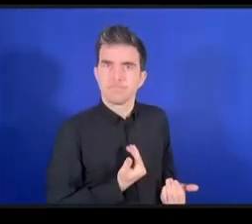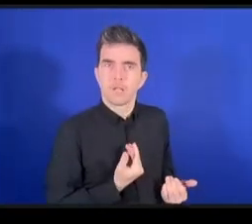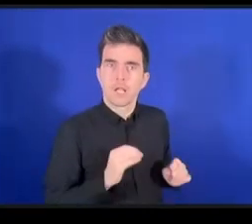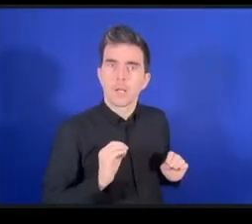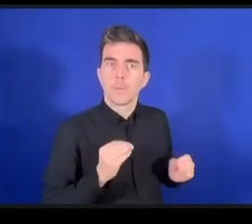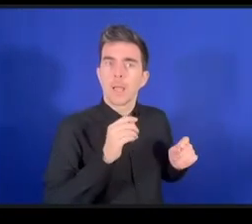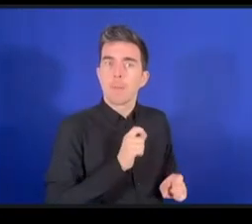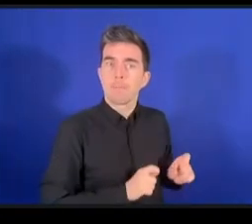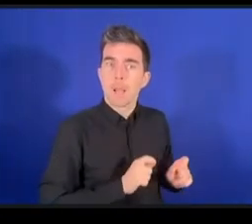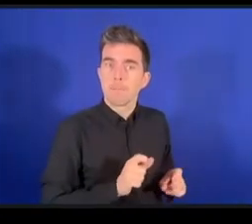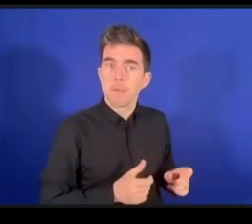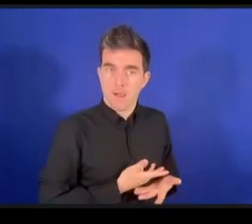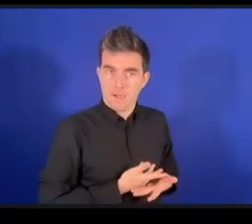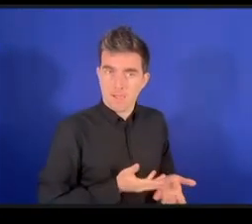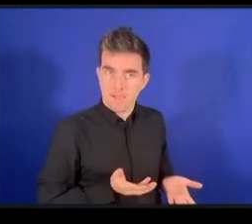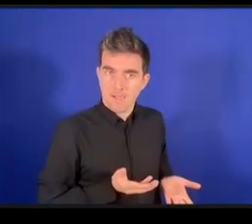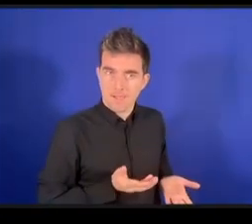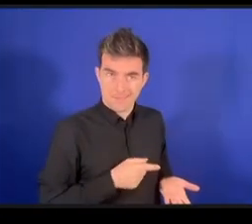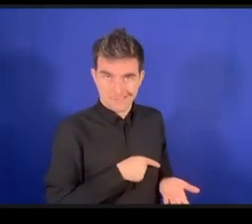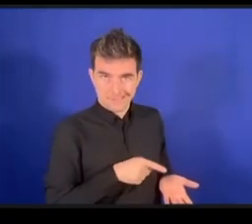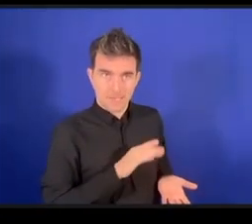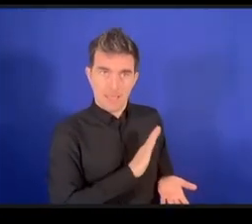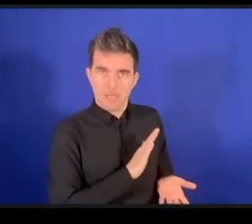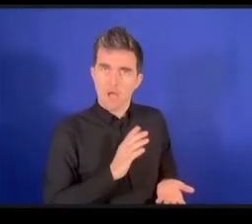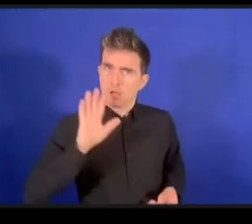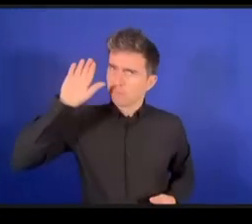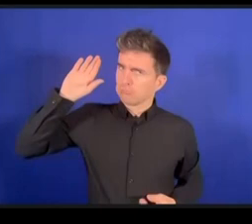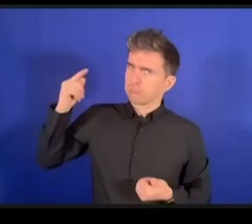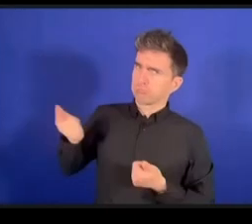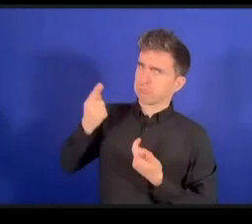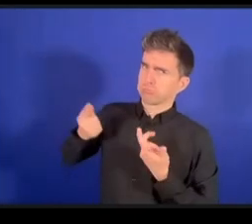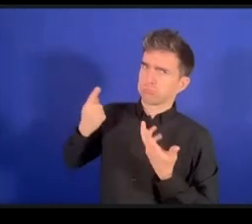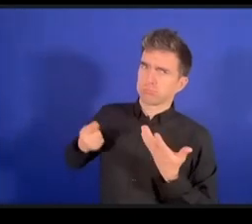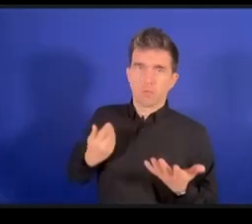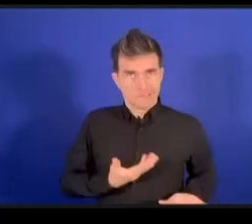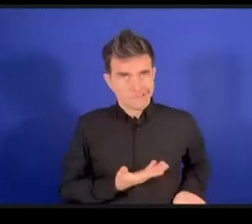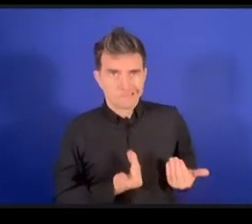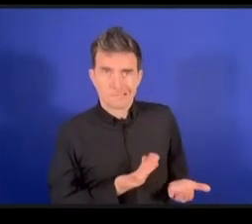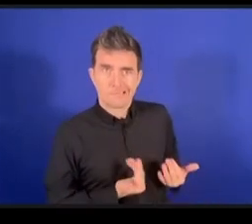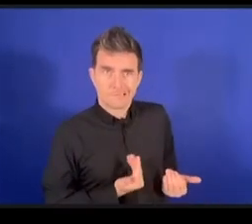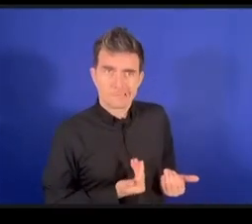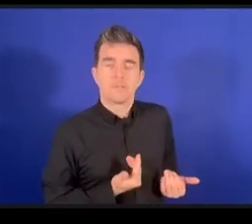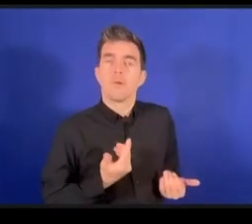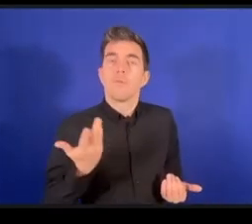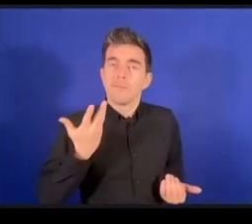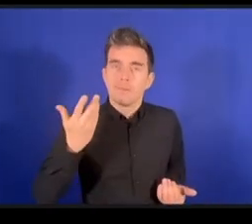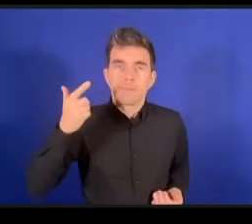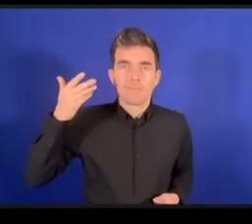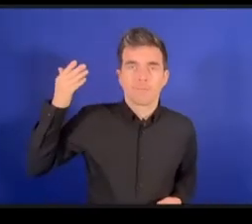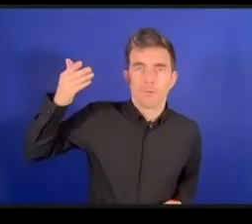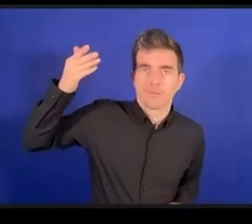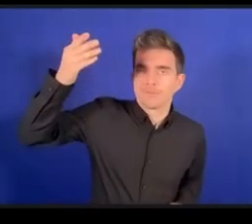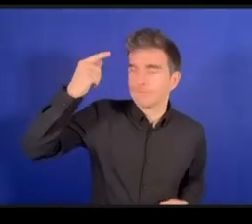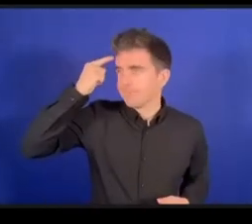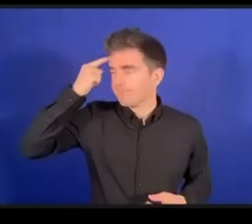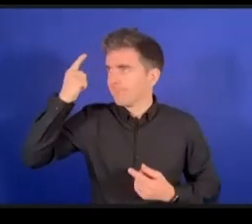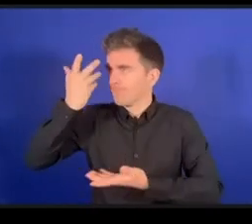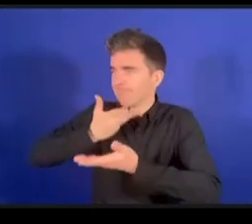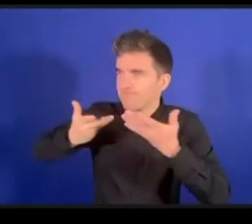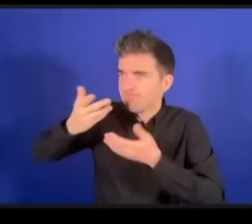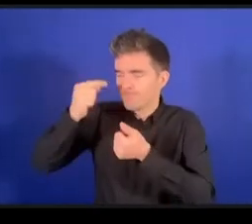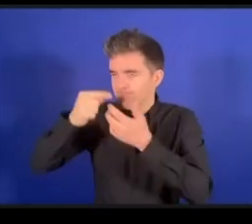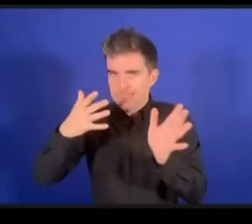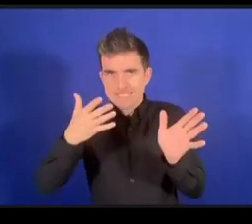critical as they are playing the key role in the shaping the internet